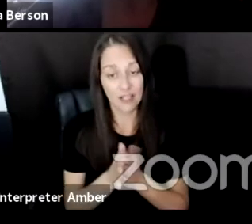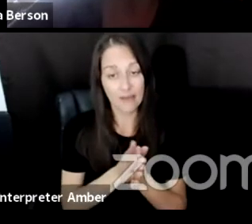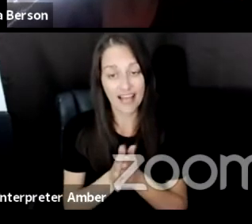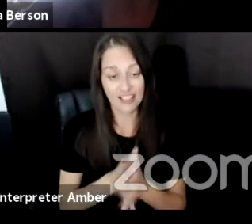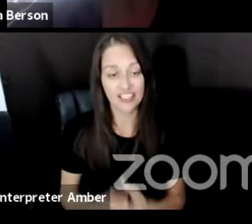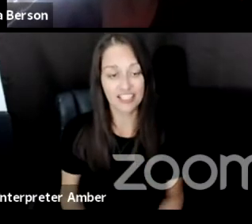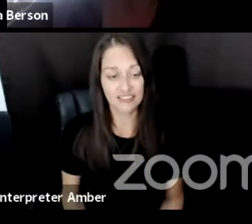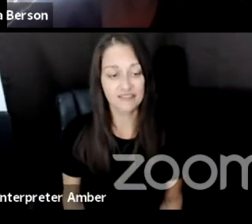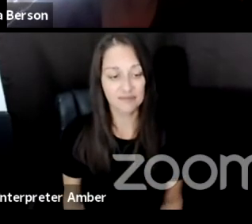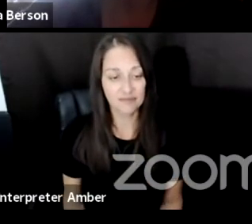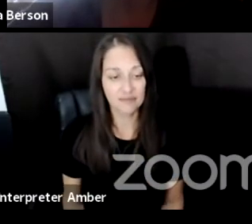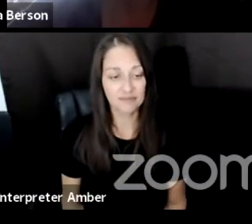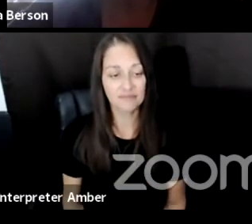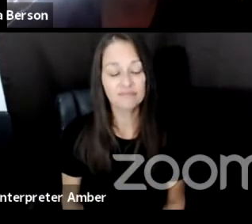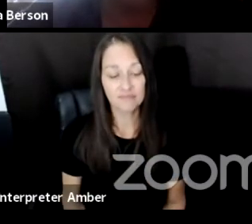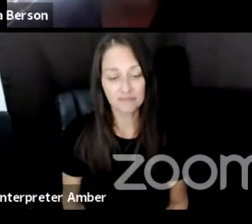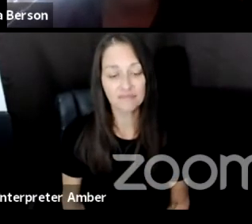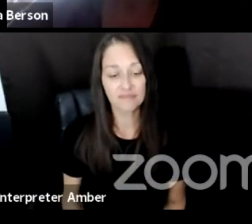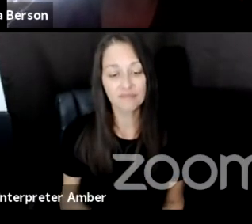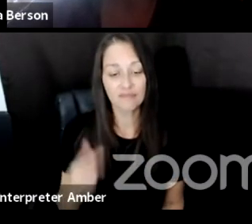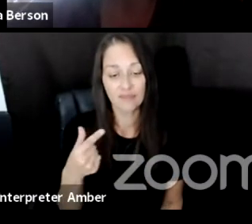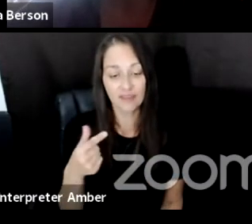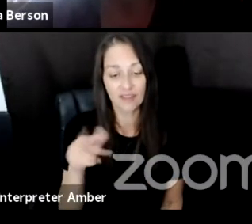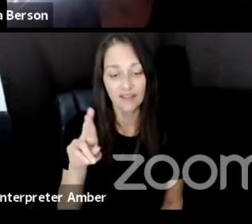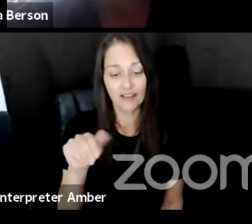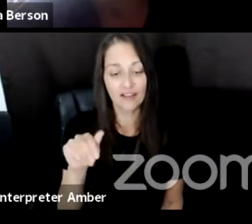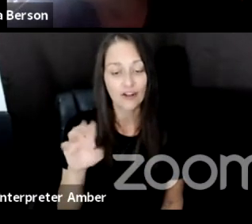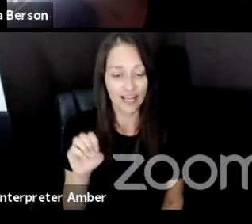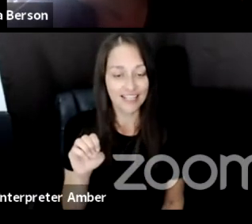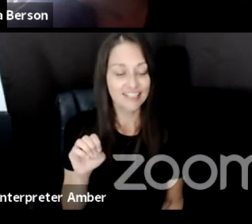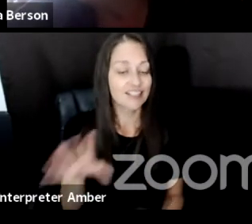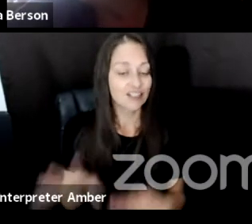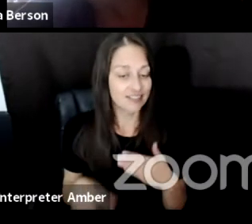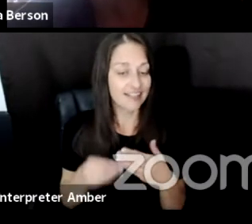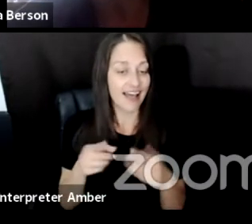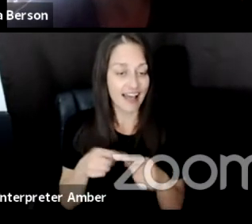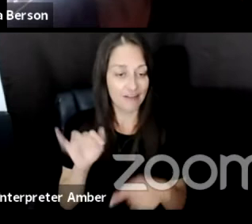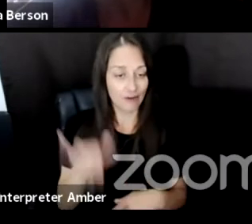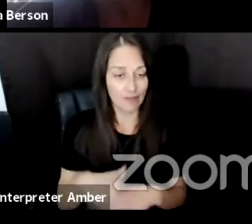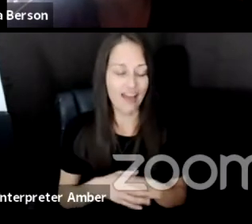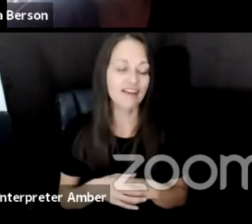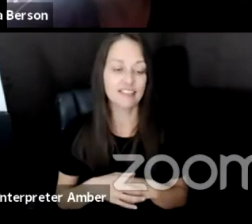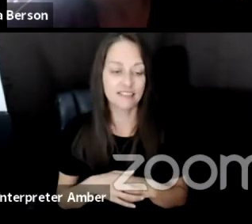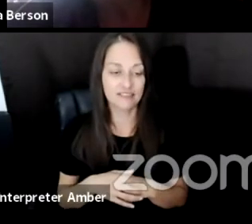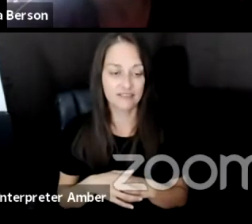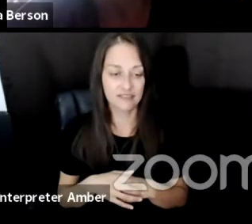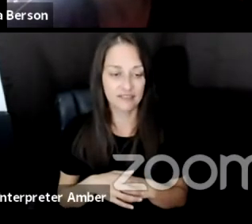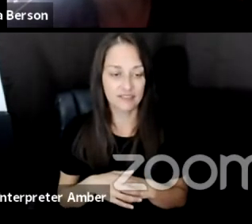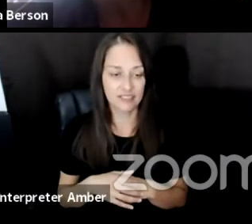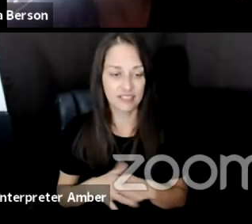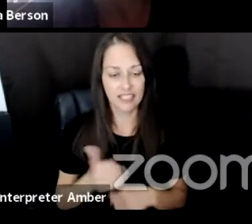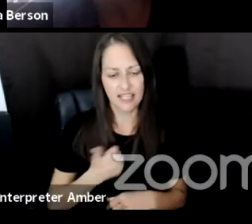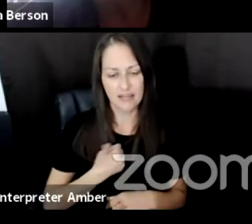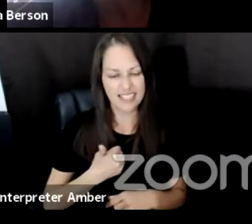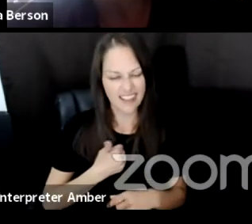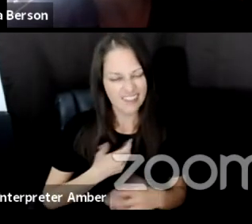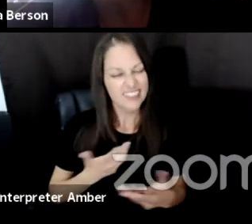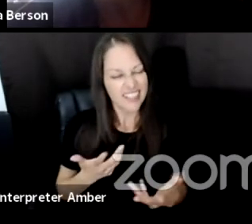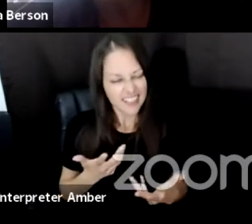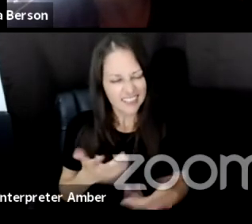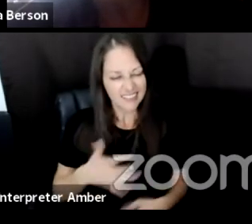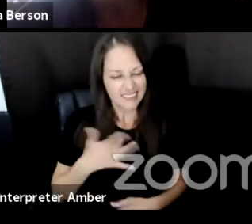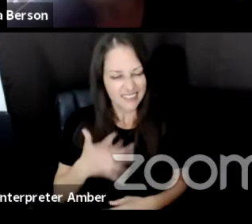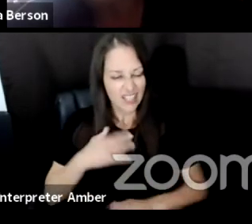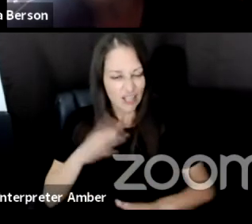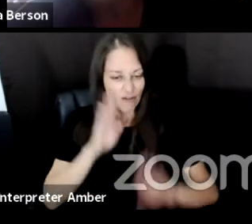Yeah, just to go off of that, I think I always get so frustrated when people are like so like STEM focused, because it leaves